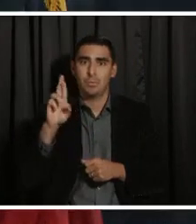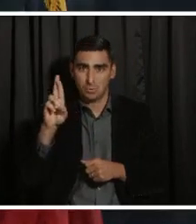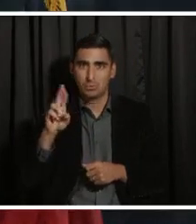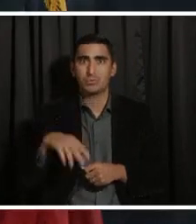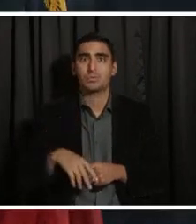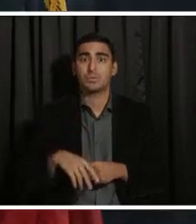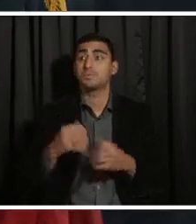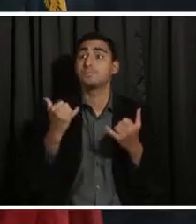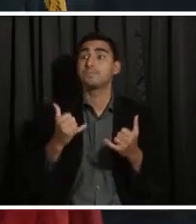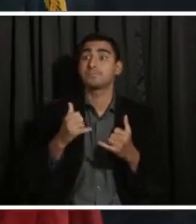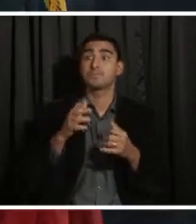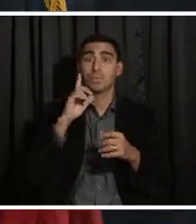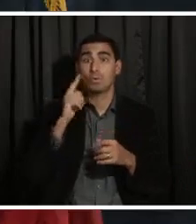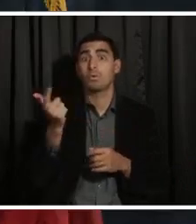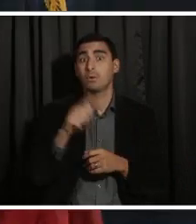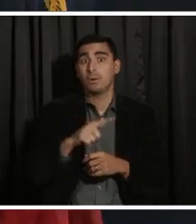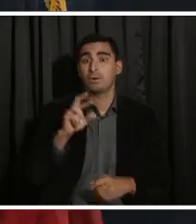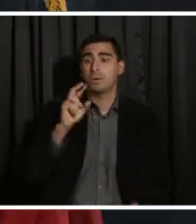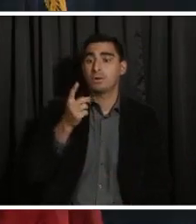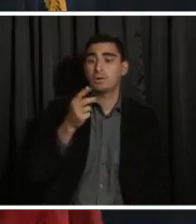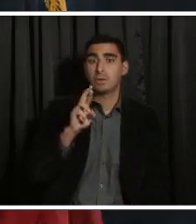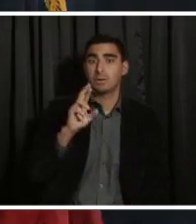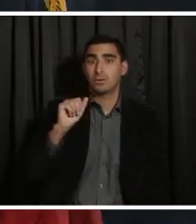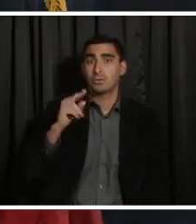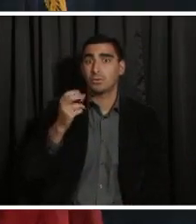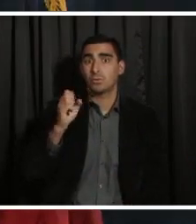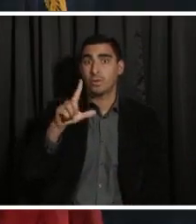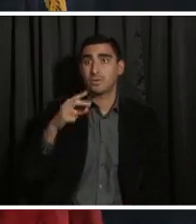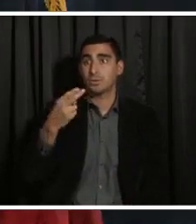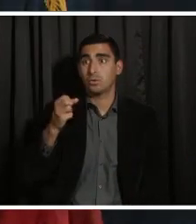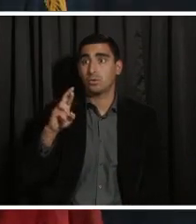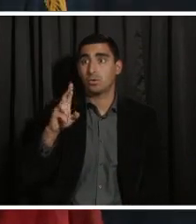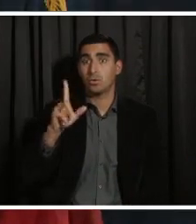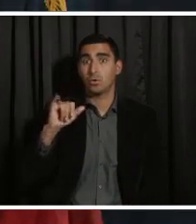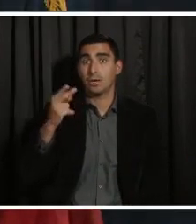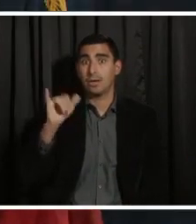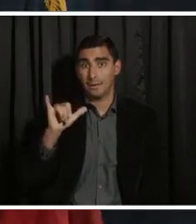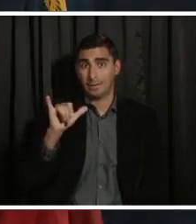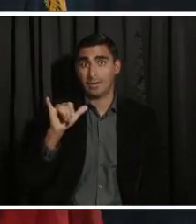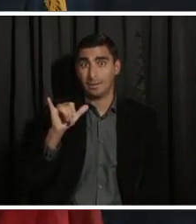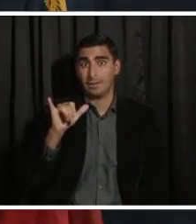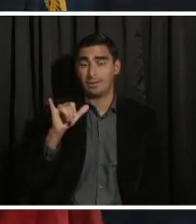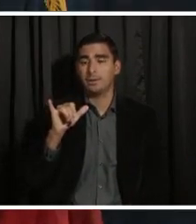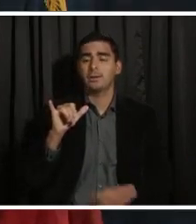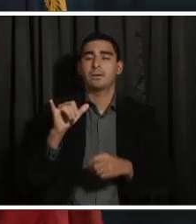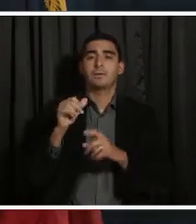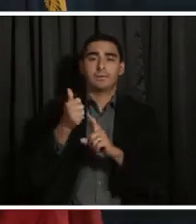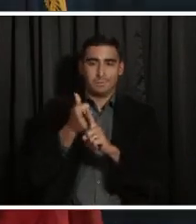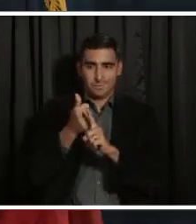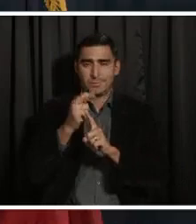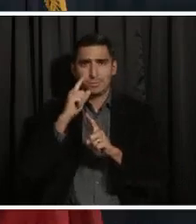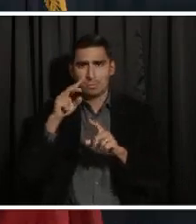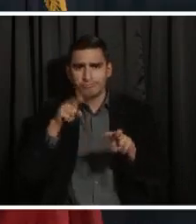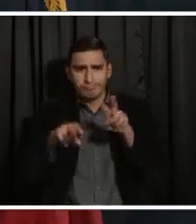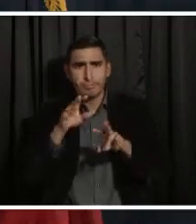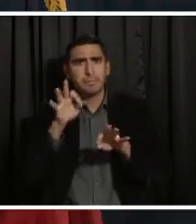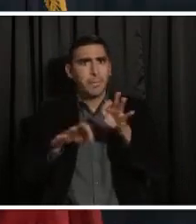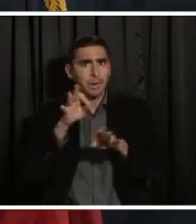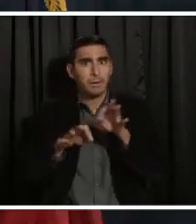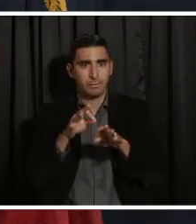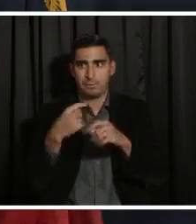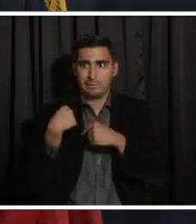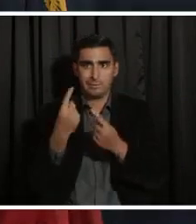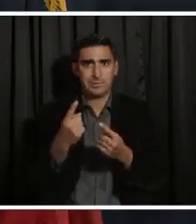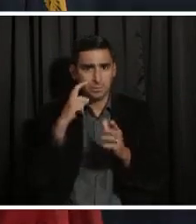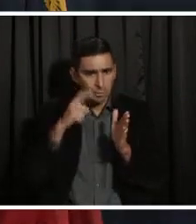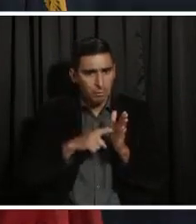Dr. Rachel Herlihy and Incident Commander Scott Bookman to discuss the trends, the alarming trends we're seeing in Colorado, and make sure that people know